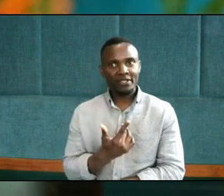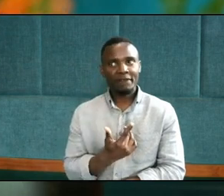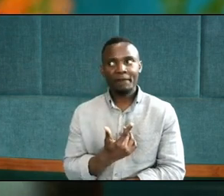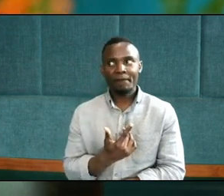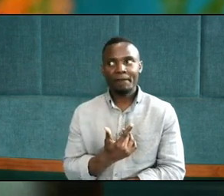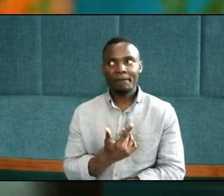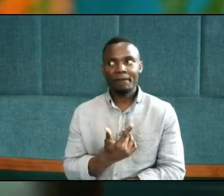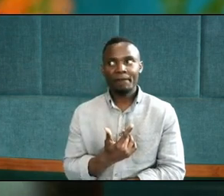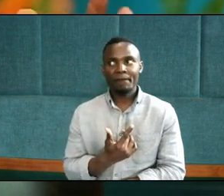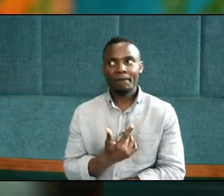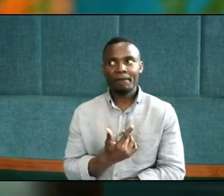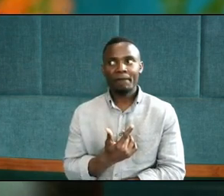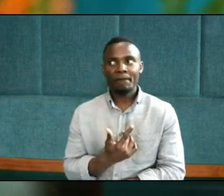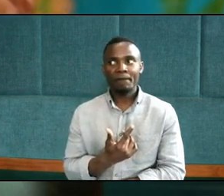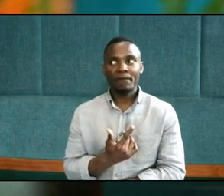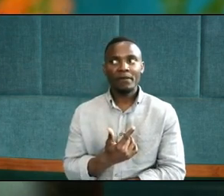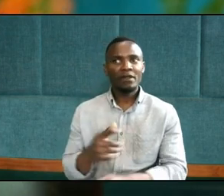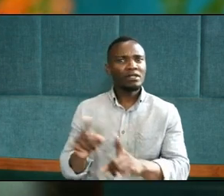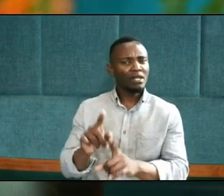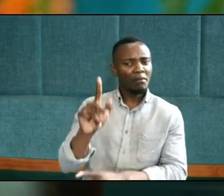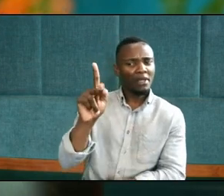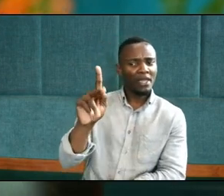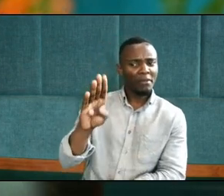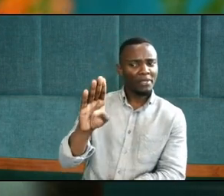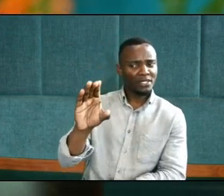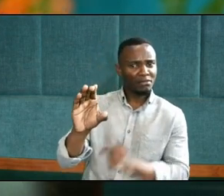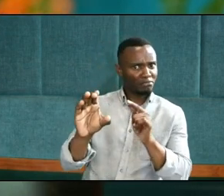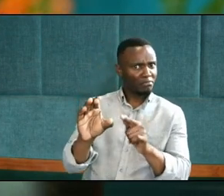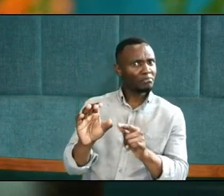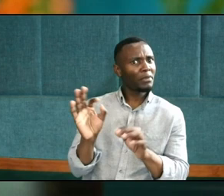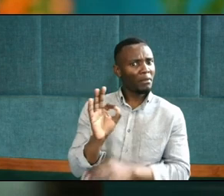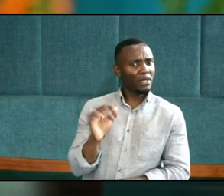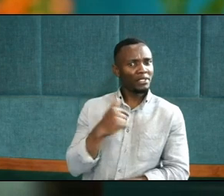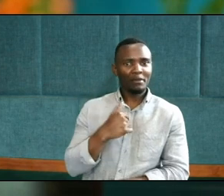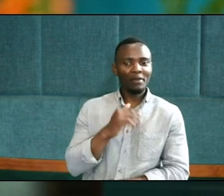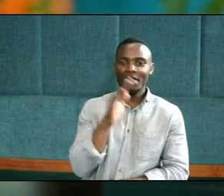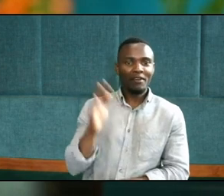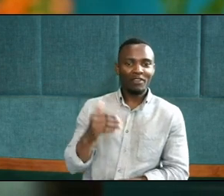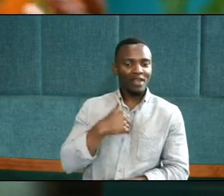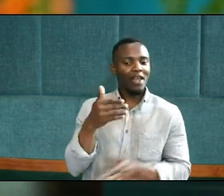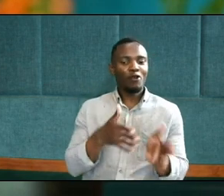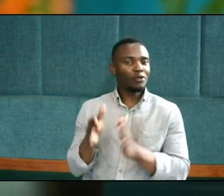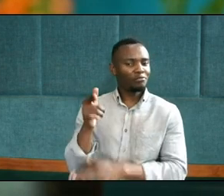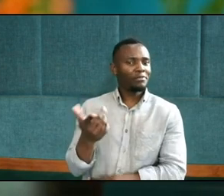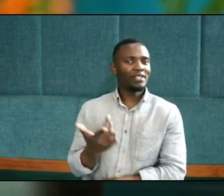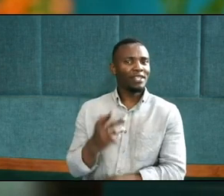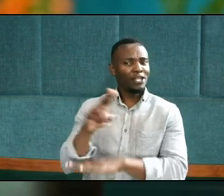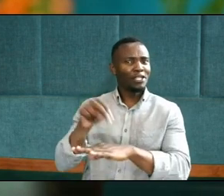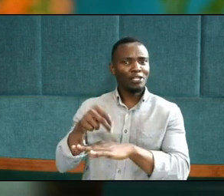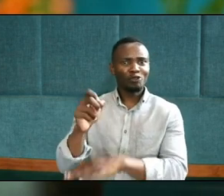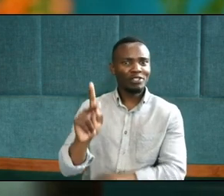viewed through KBC. So I said, wow, this is an opportunity I haven't had. You are making me